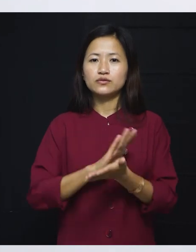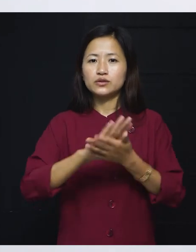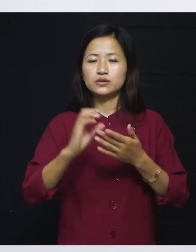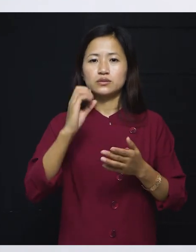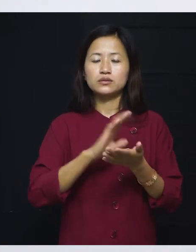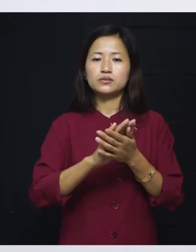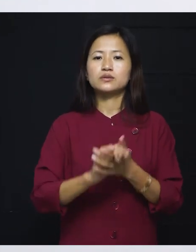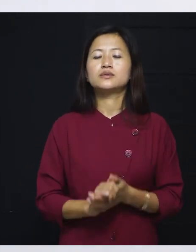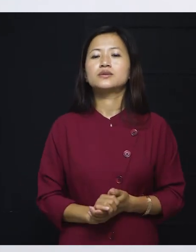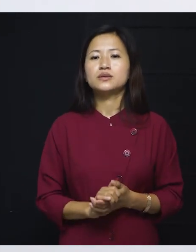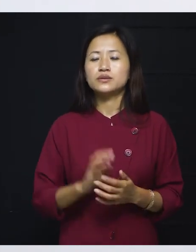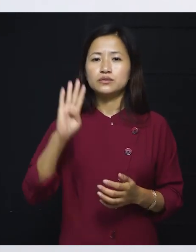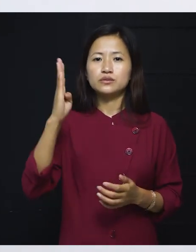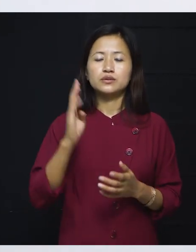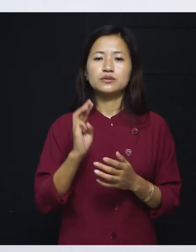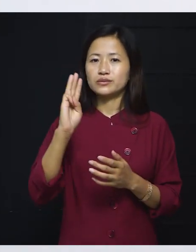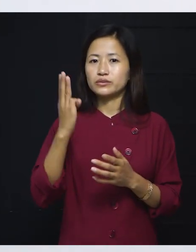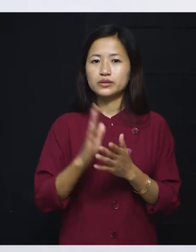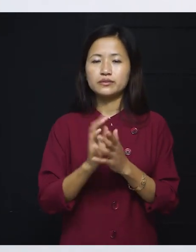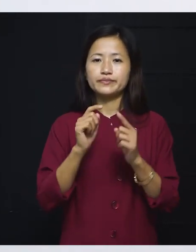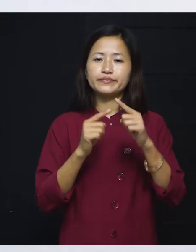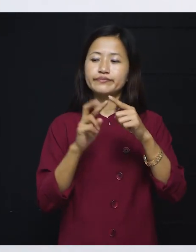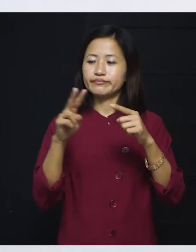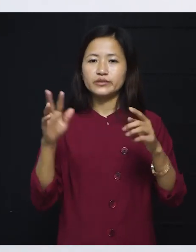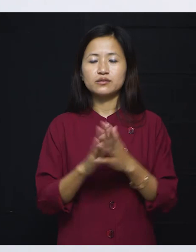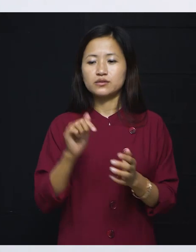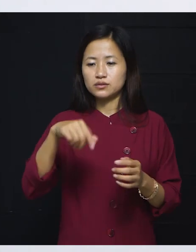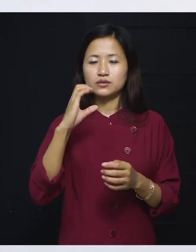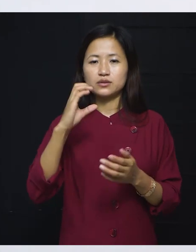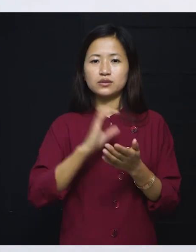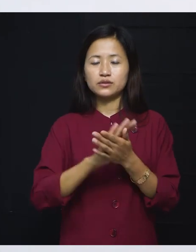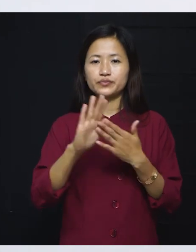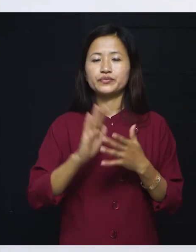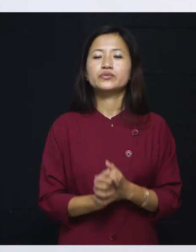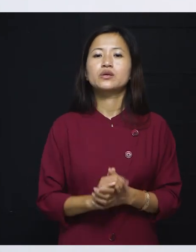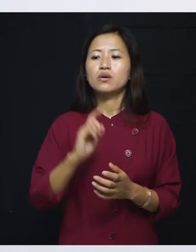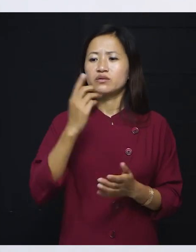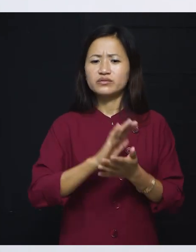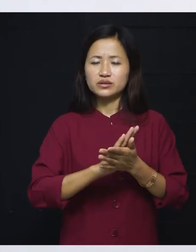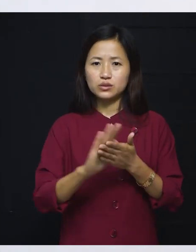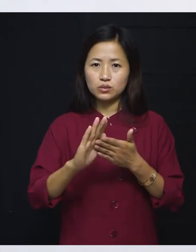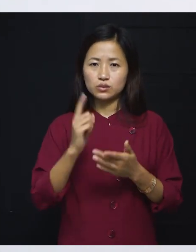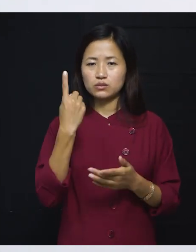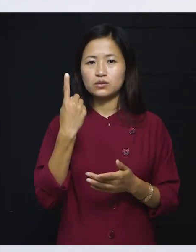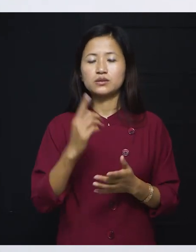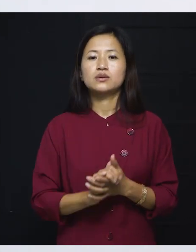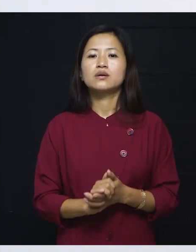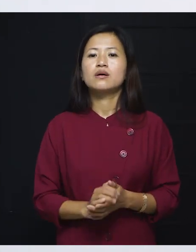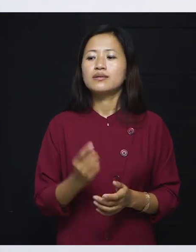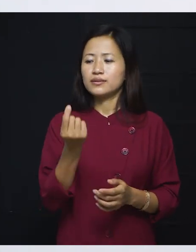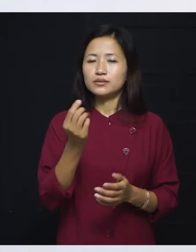chapter, okay? There are 3 types of sentences in this chapter, but we could finish only one, though I've explained a little bit